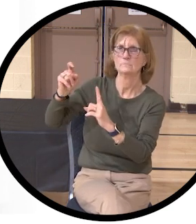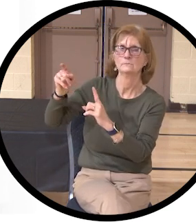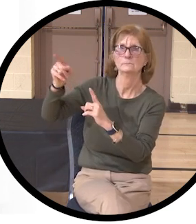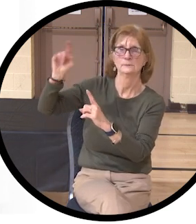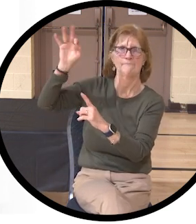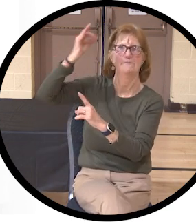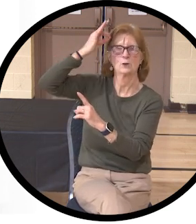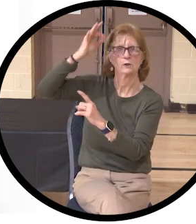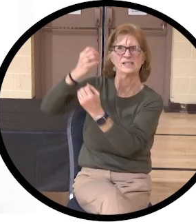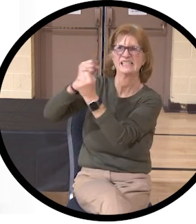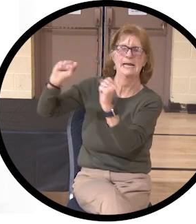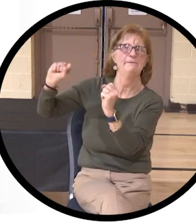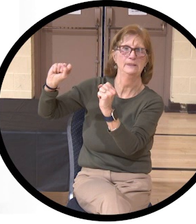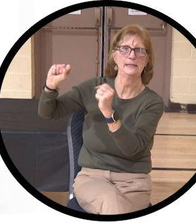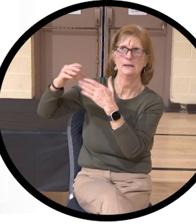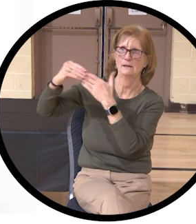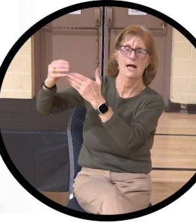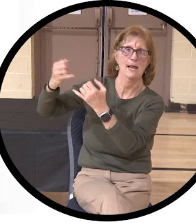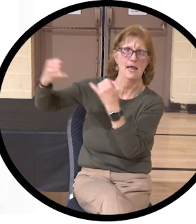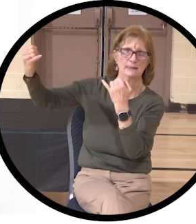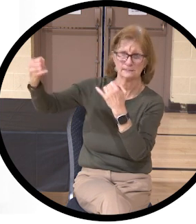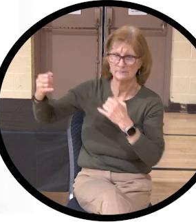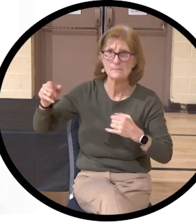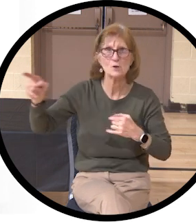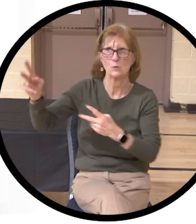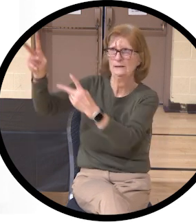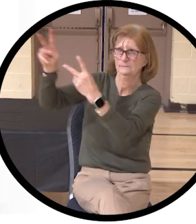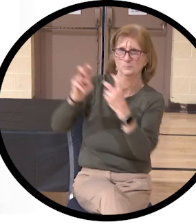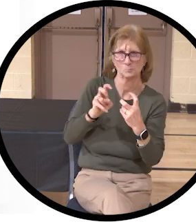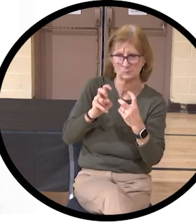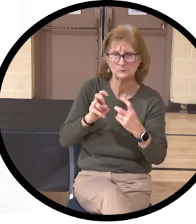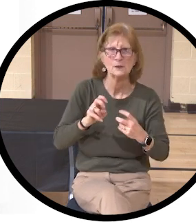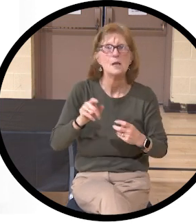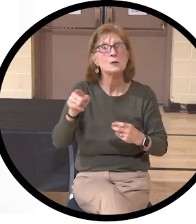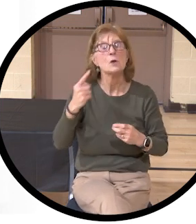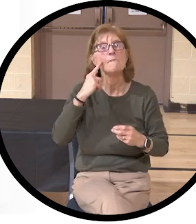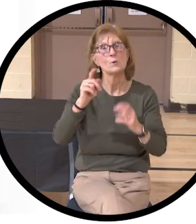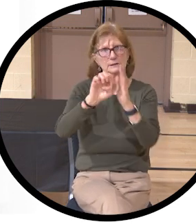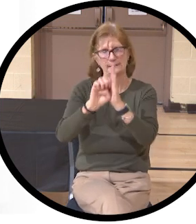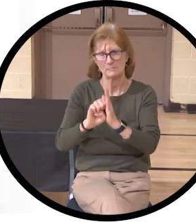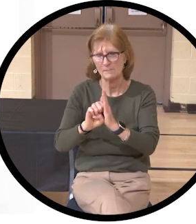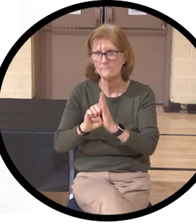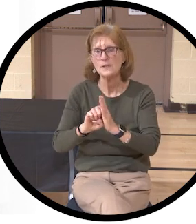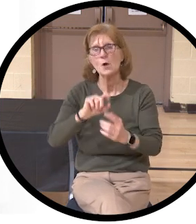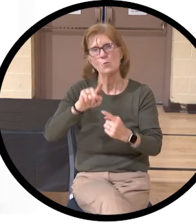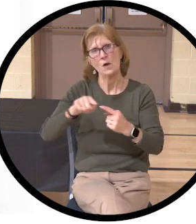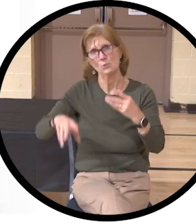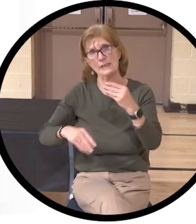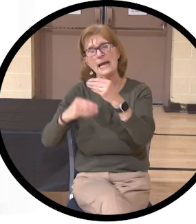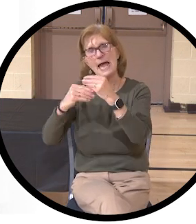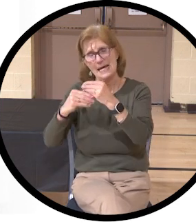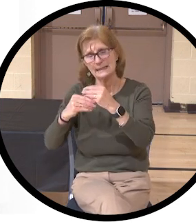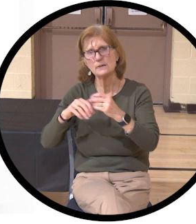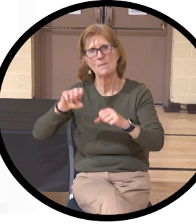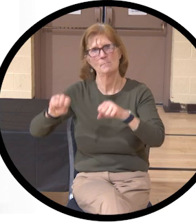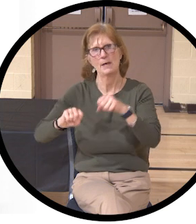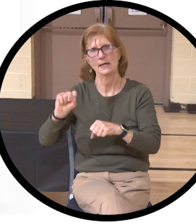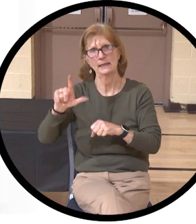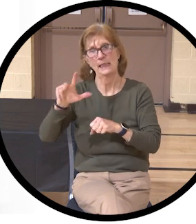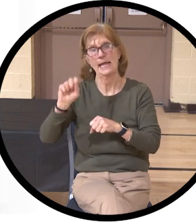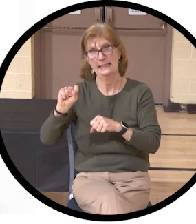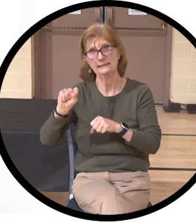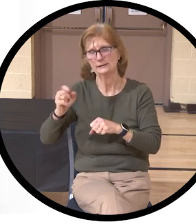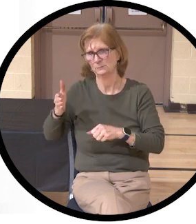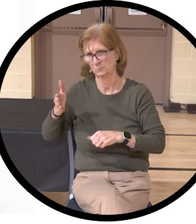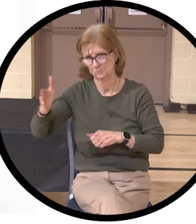countermeasures, and things that you'll see throughout the corridor. Adding bike lanes to a 2-lane local road has shown to